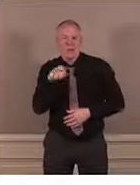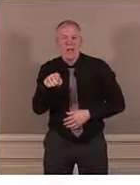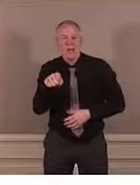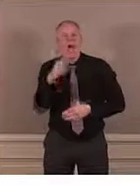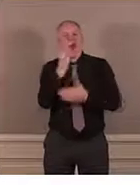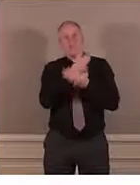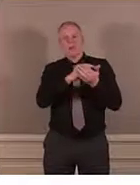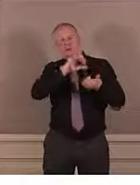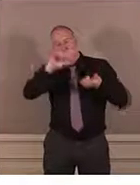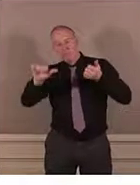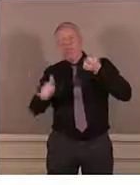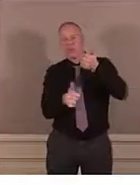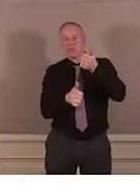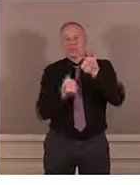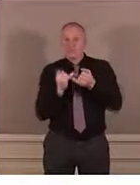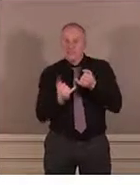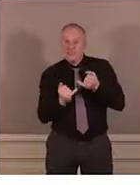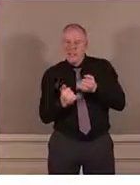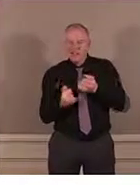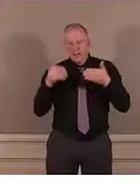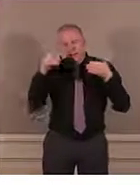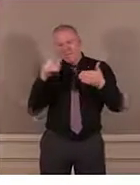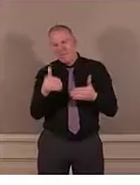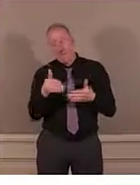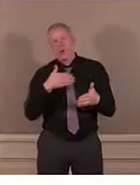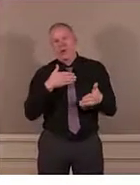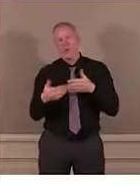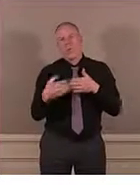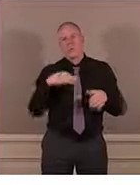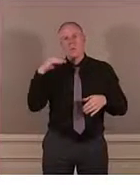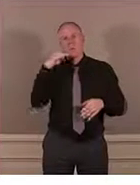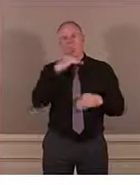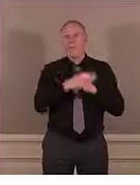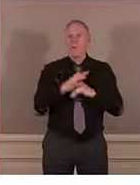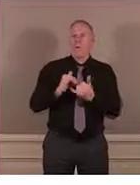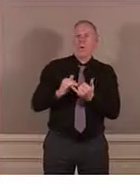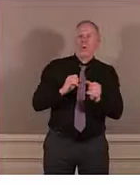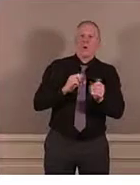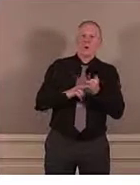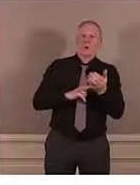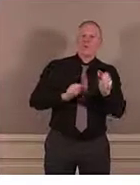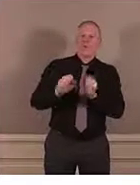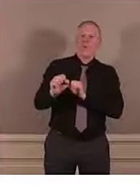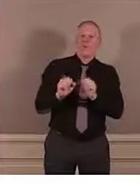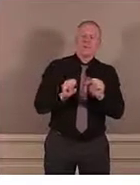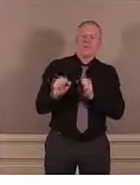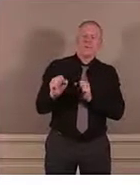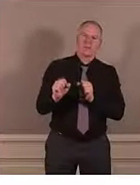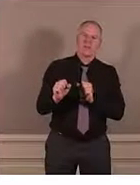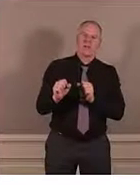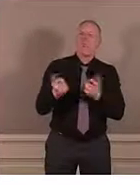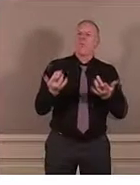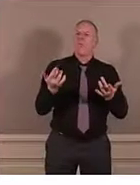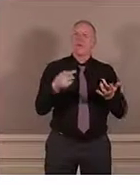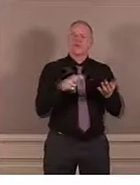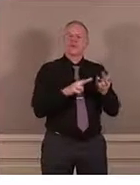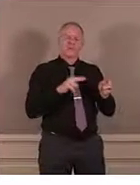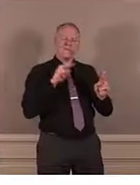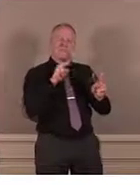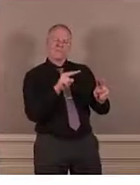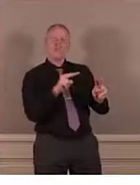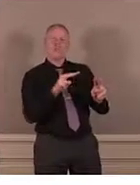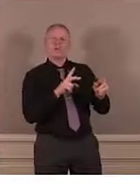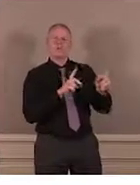of sub-criteria that really focus on what matters to service users and what really are the things we should be looking at when